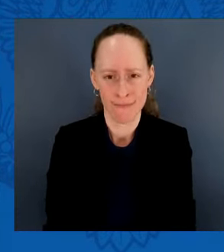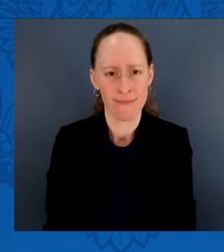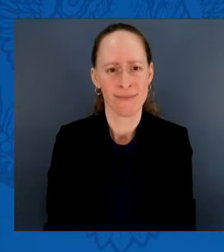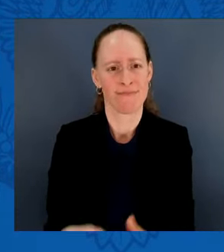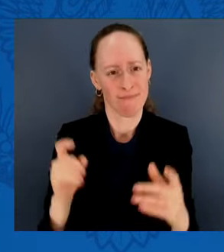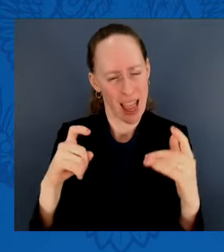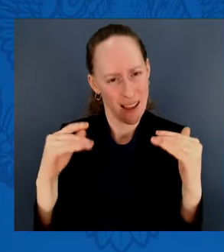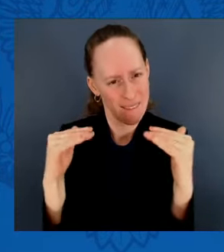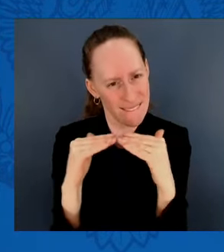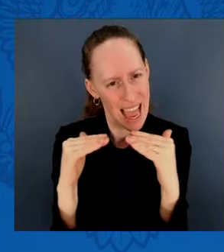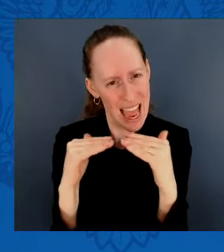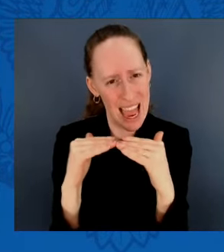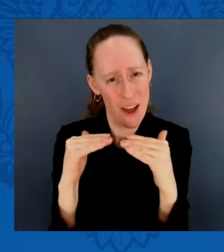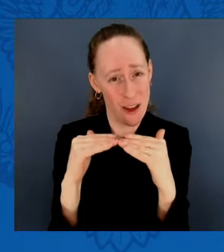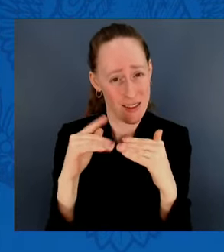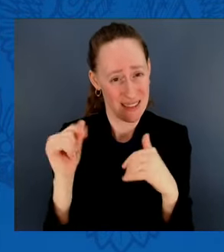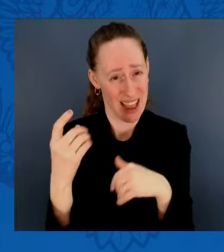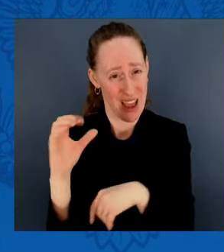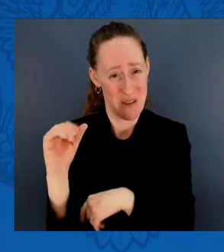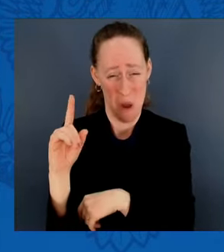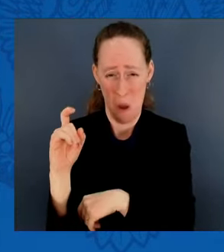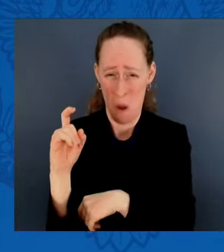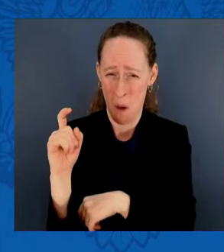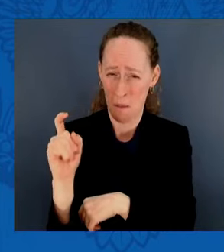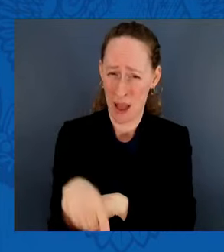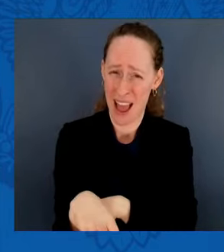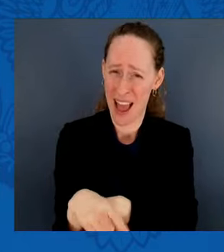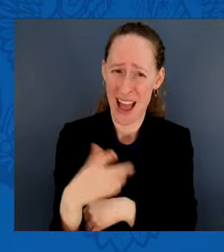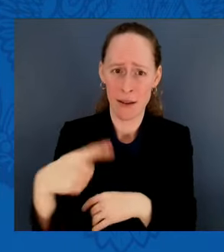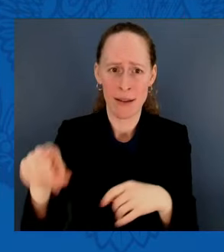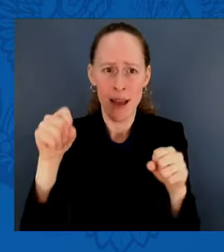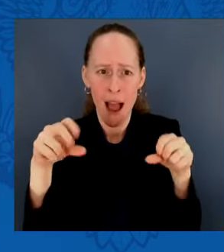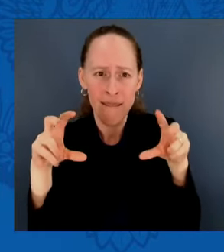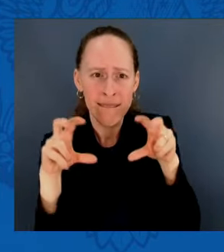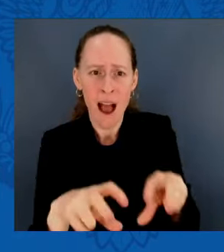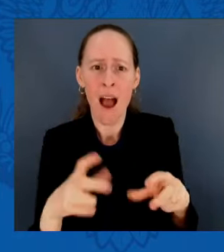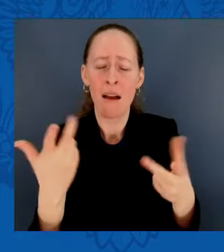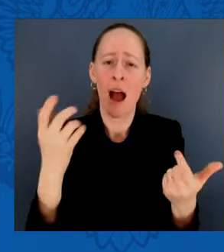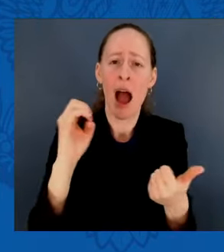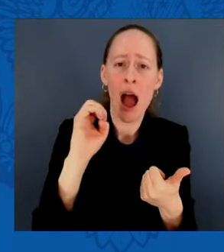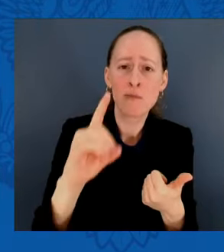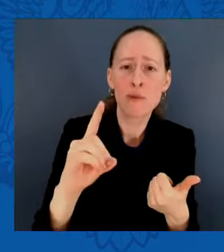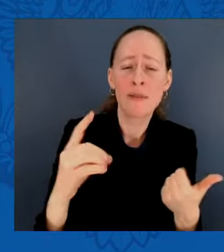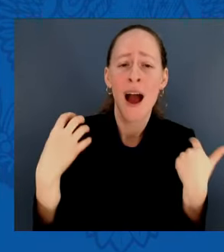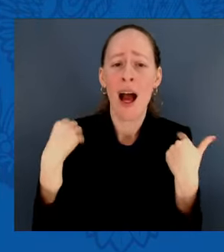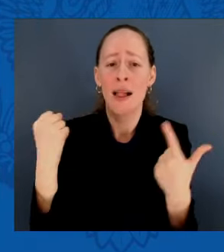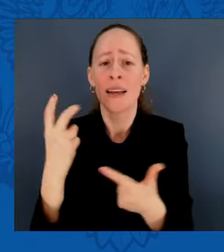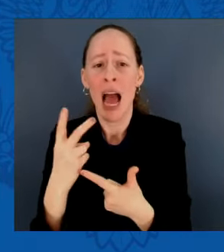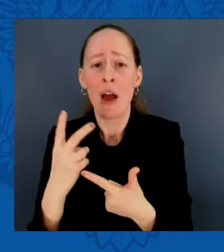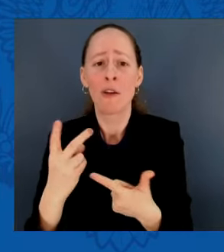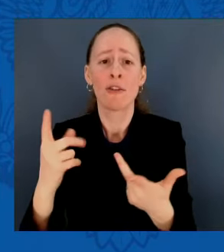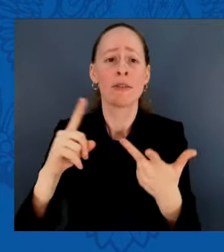more. But here's the deal. The last administration enacted a $2 trillion tax cut. Overwhelmingly benefit the